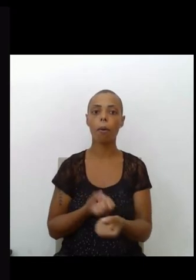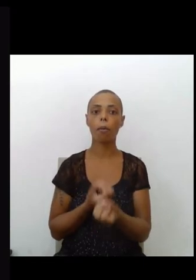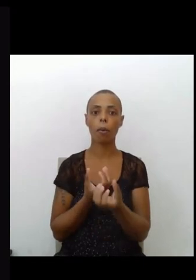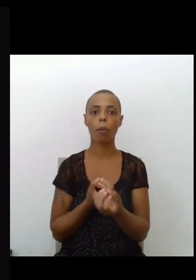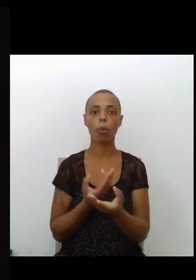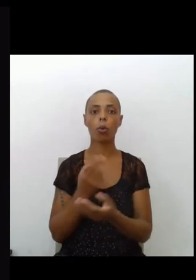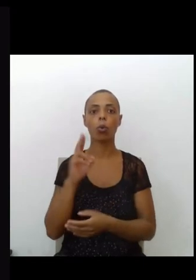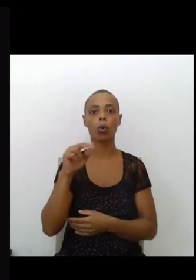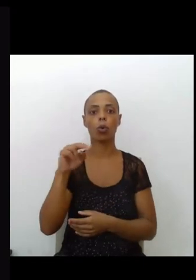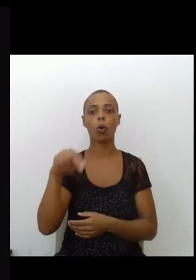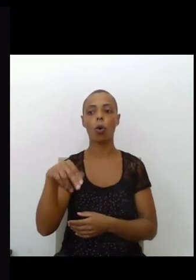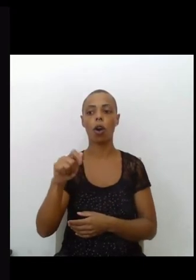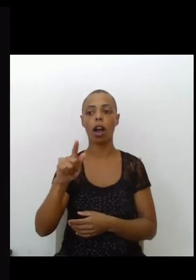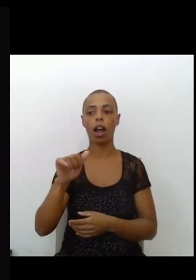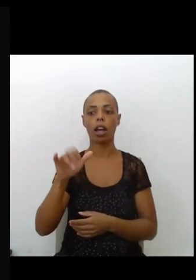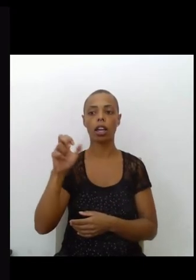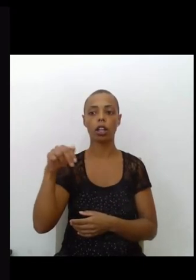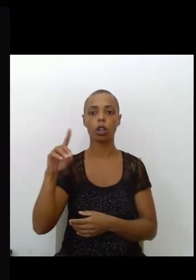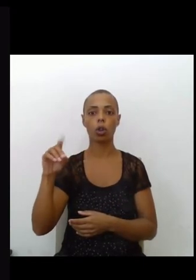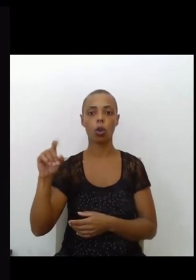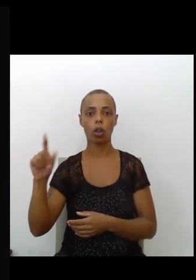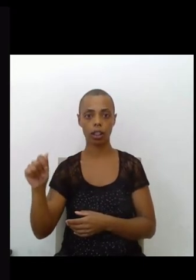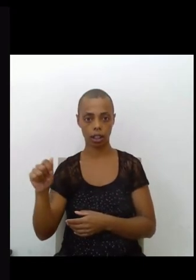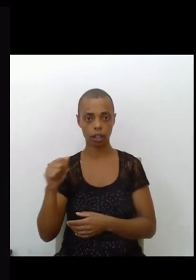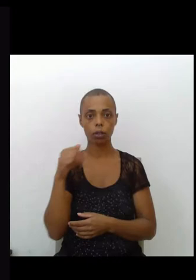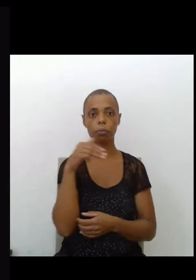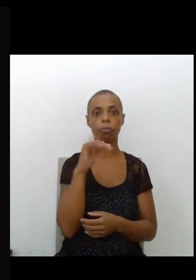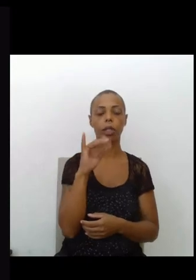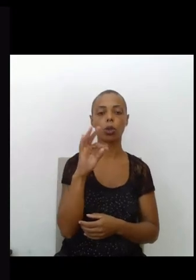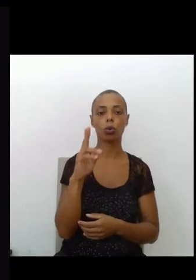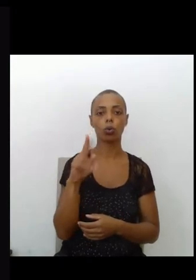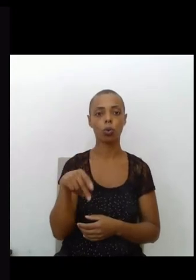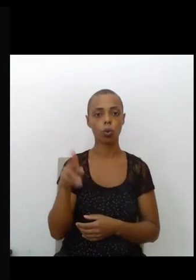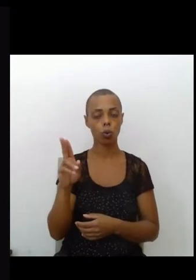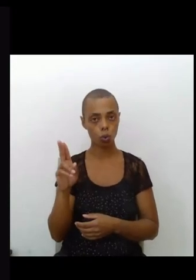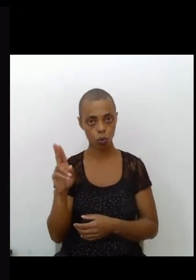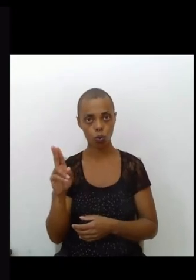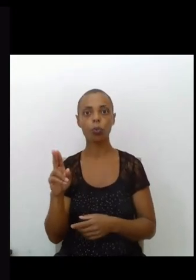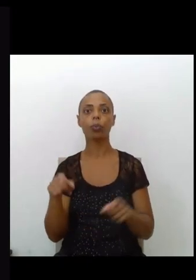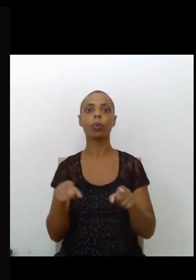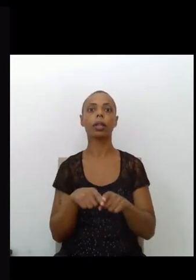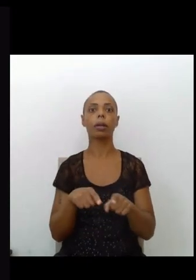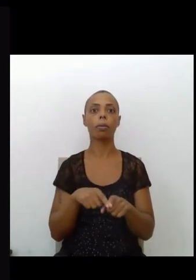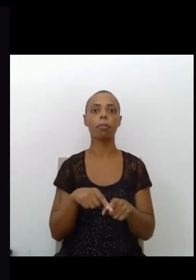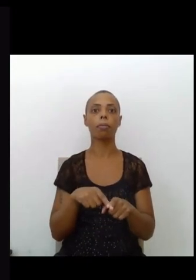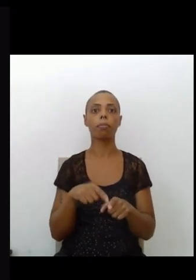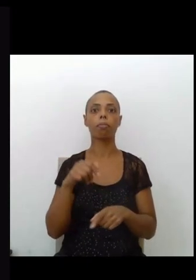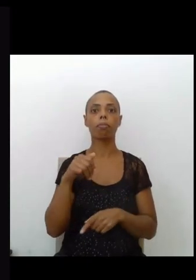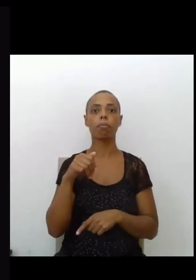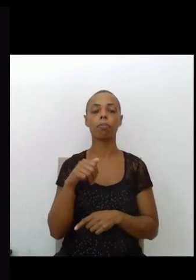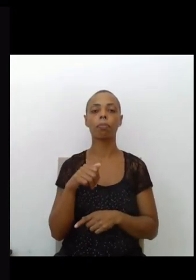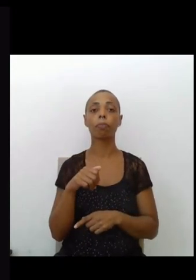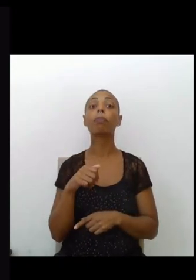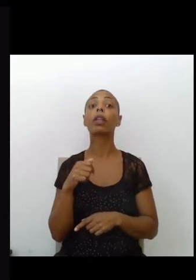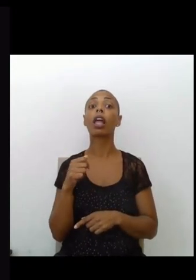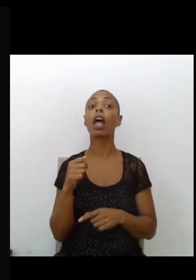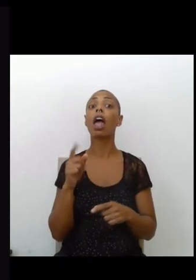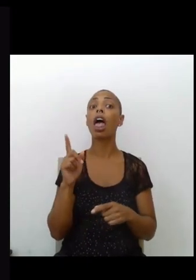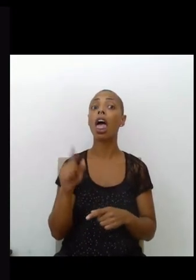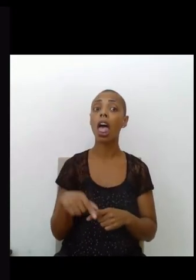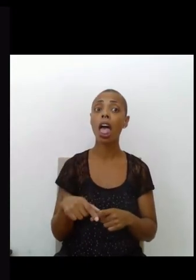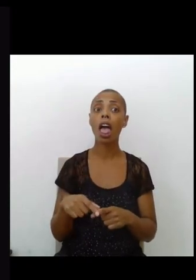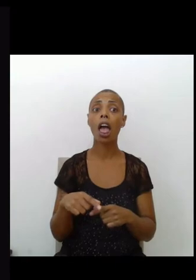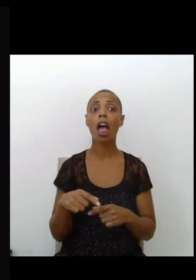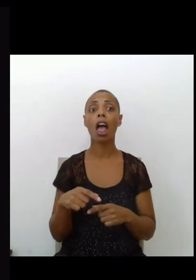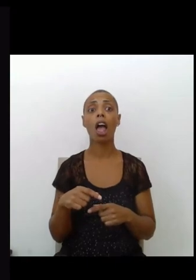are both entry points to this expansion of the concept so I'll repeat again